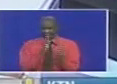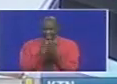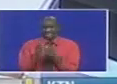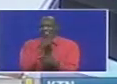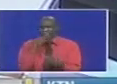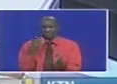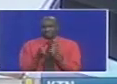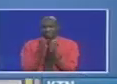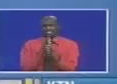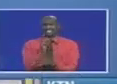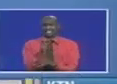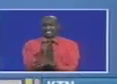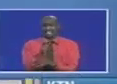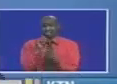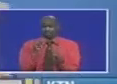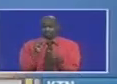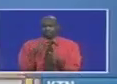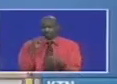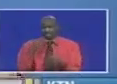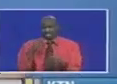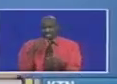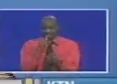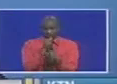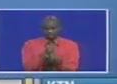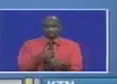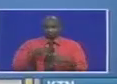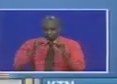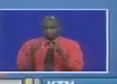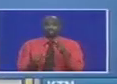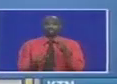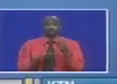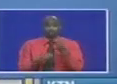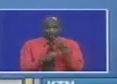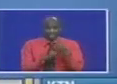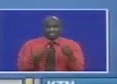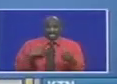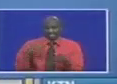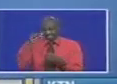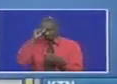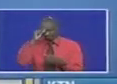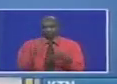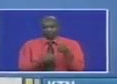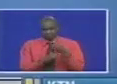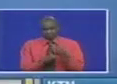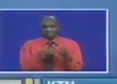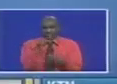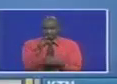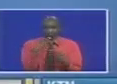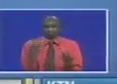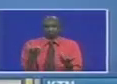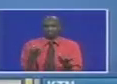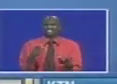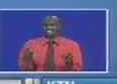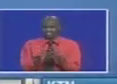and supporting the agencies that are implementing, from the donors financing it, the government financing it, so we move in the same direction